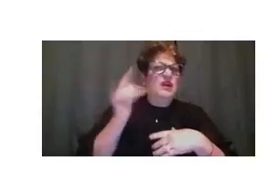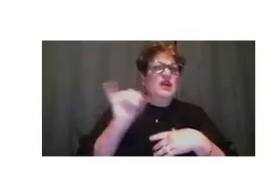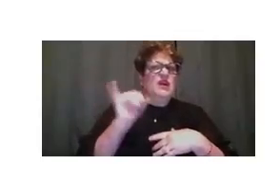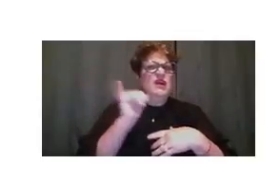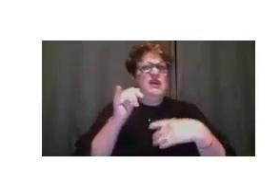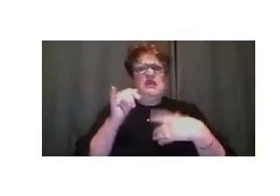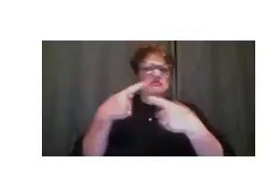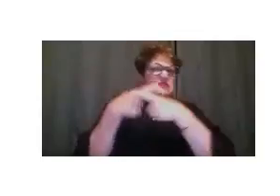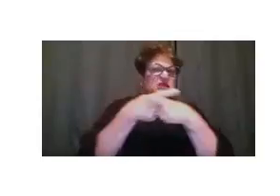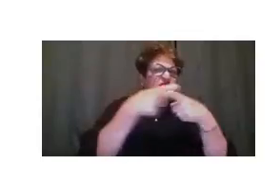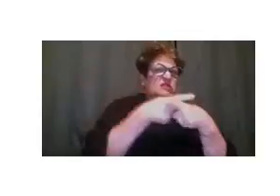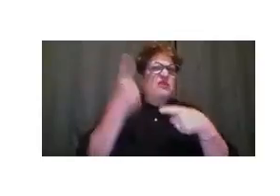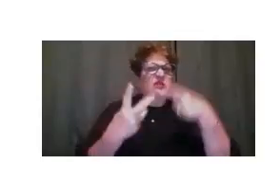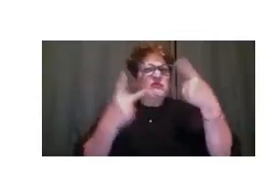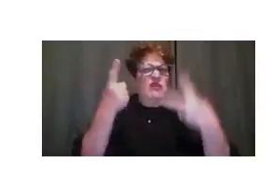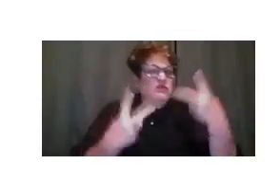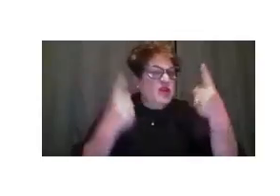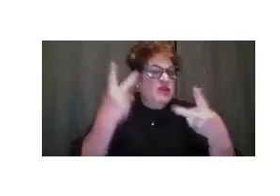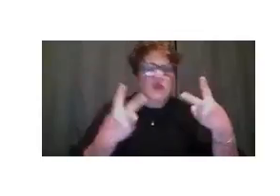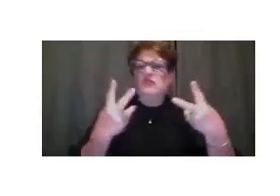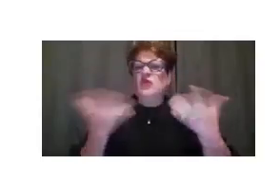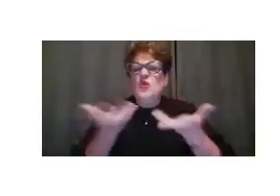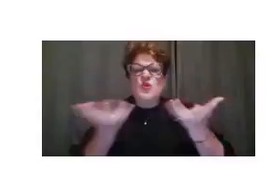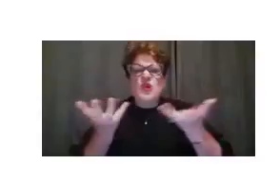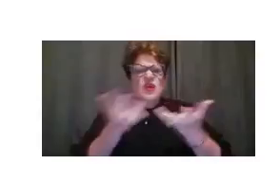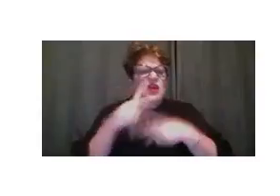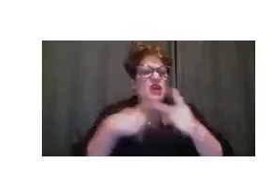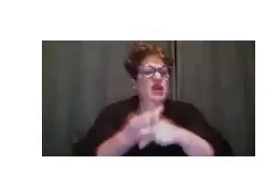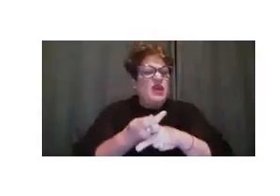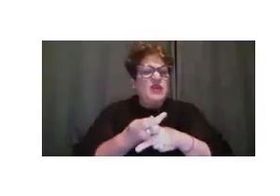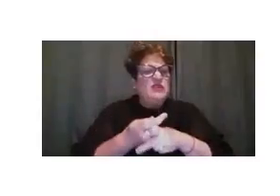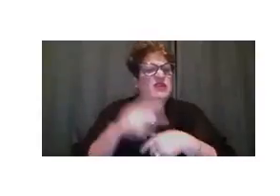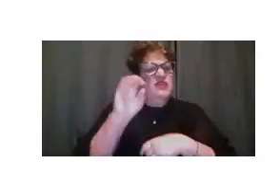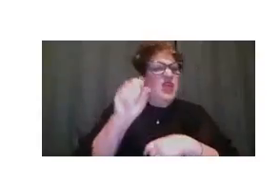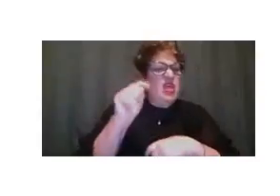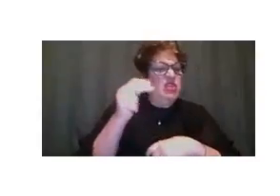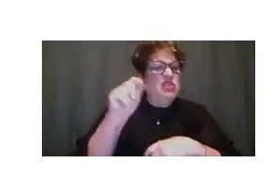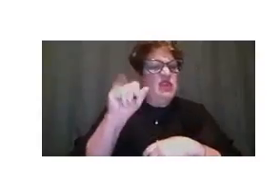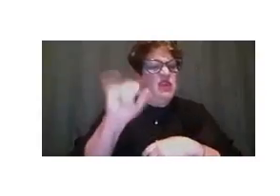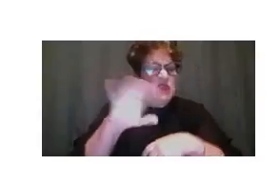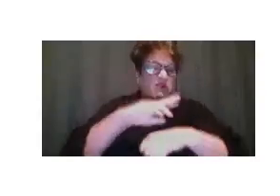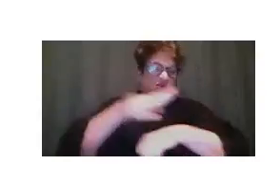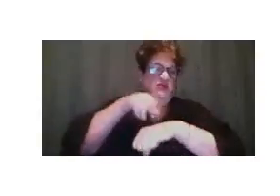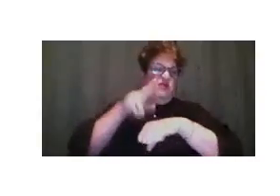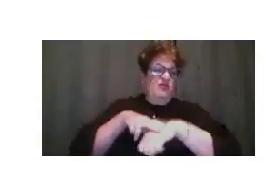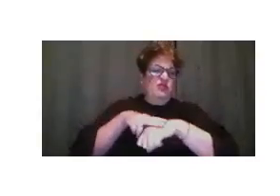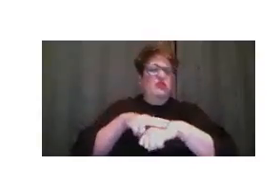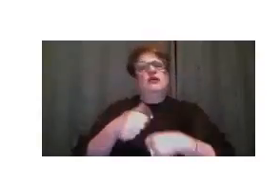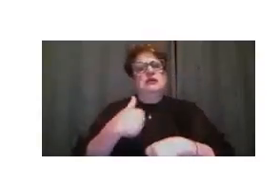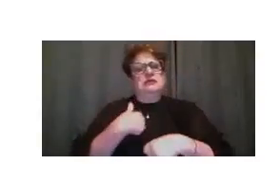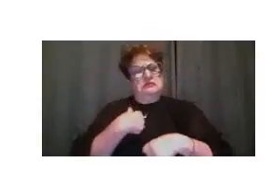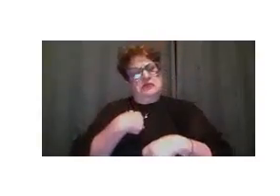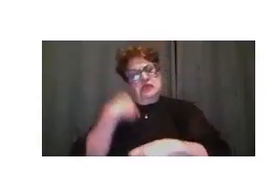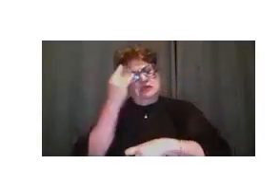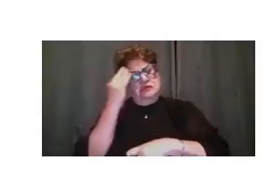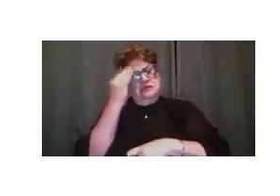mixed? What are you? And I was like, I'm a human.